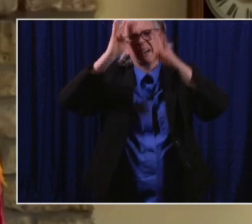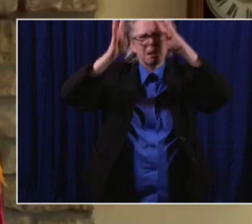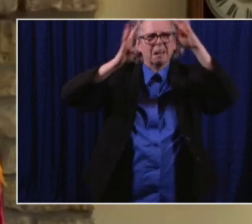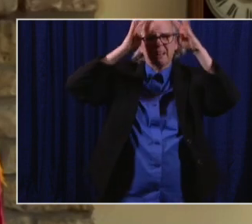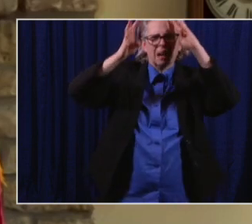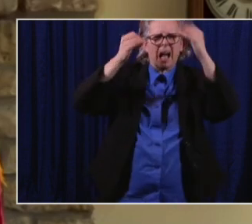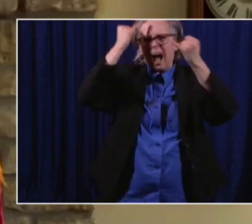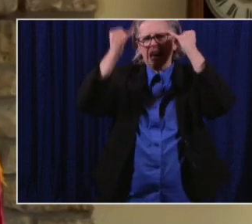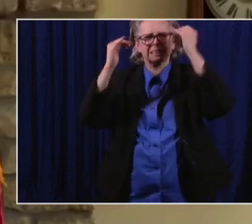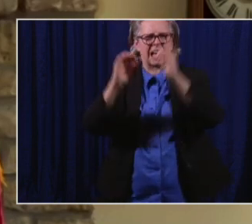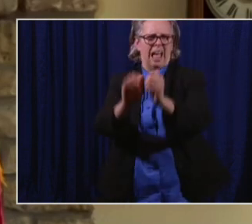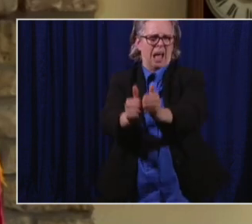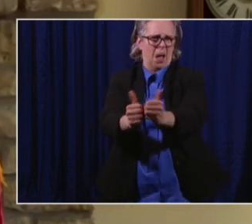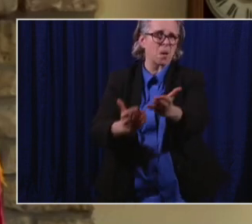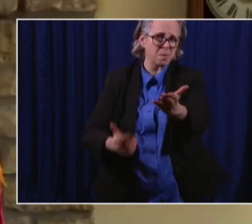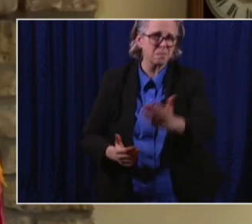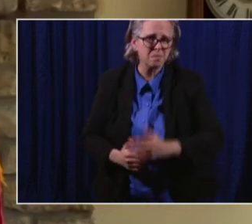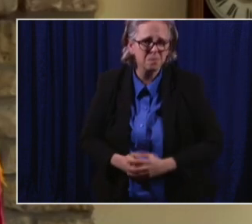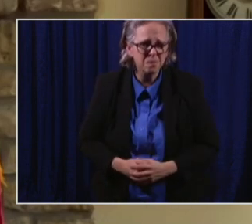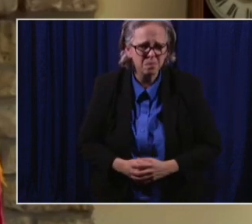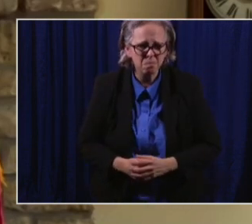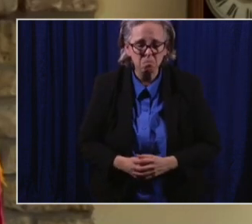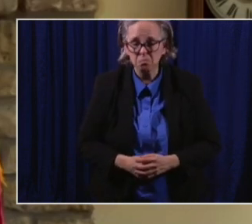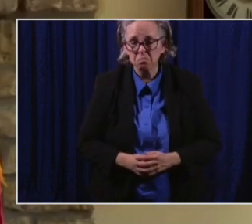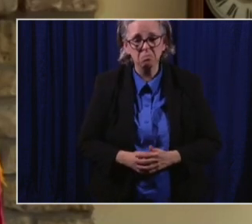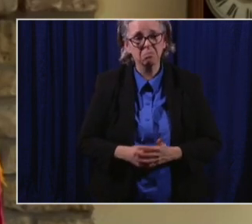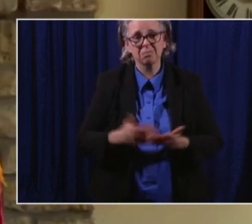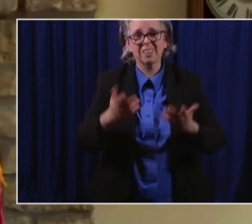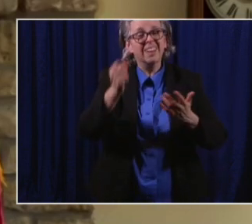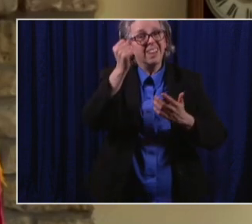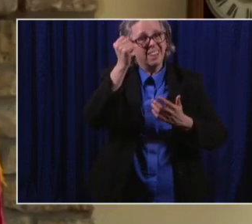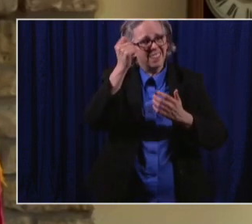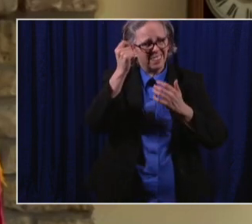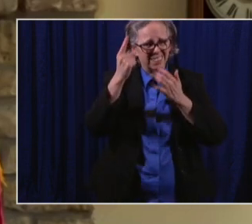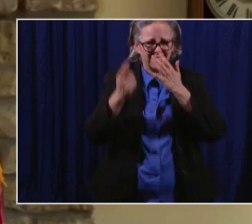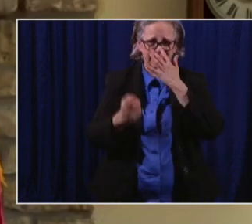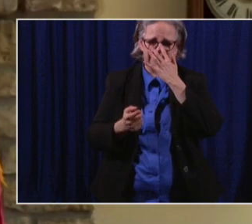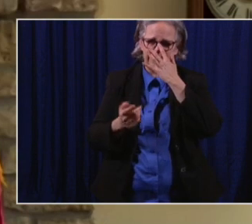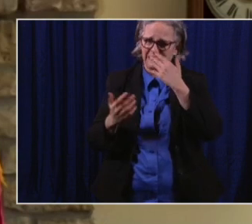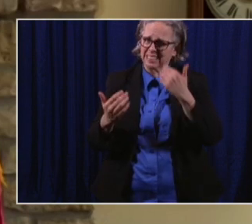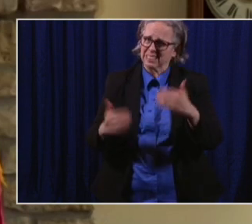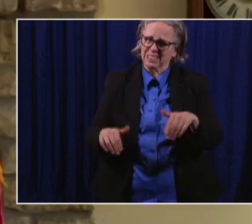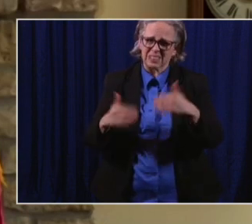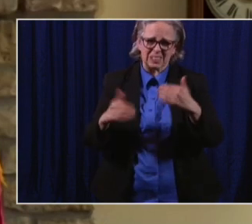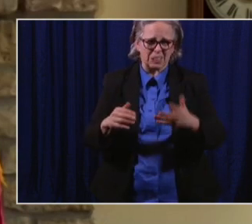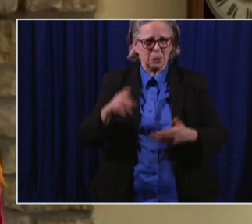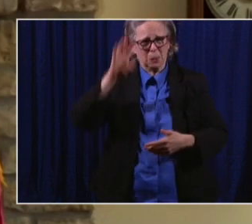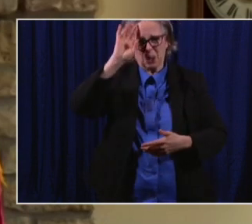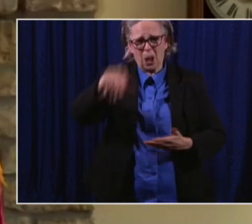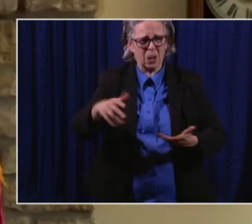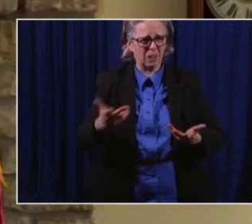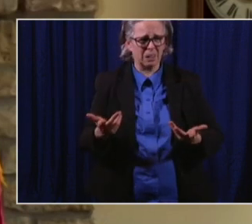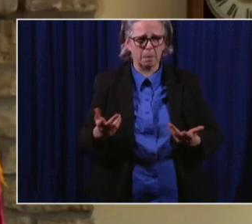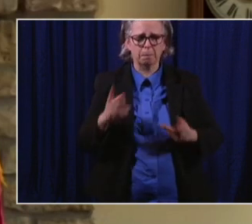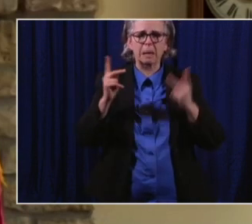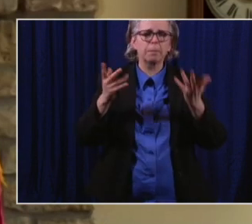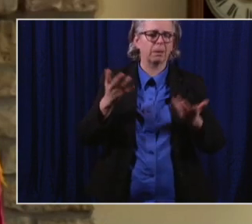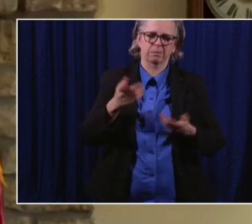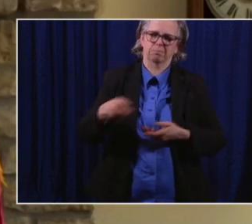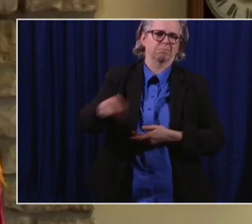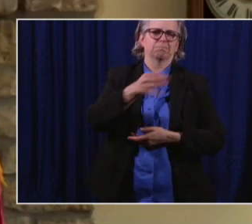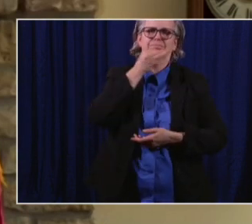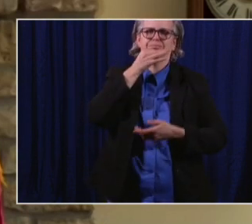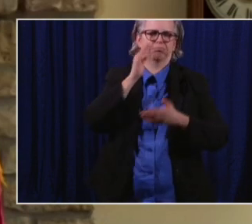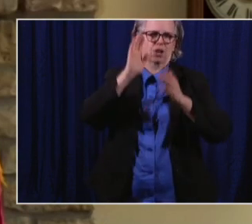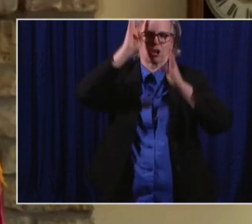all things that people can work on, and people are very creative at Halloween, and, they can put some of that